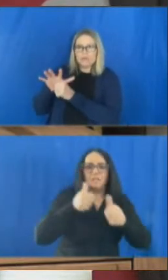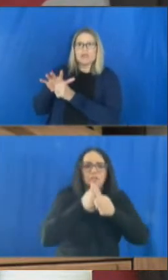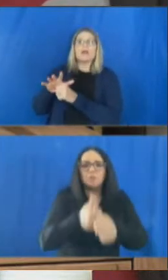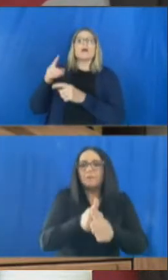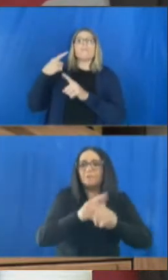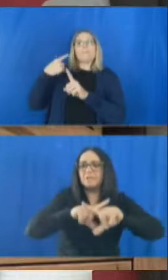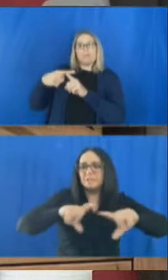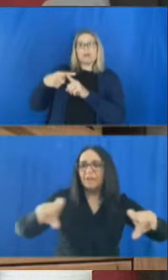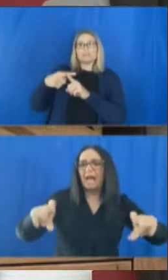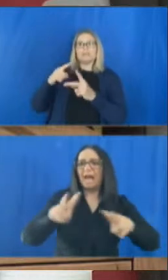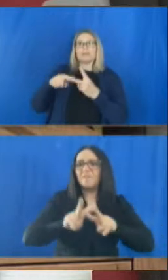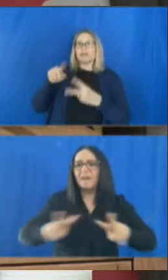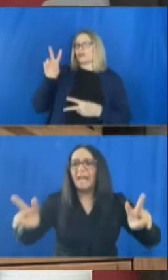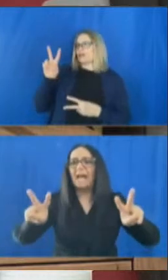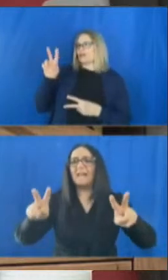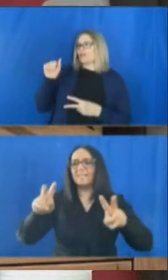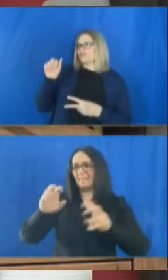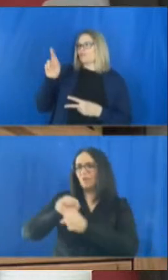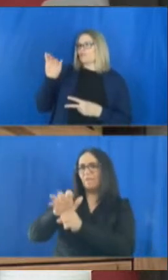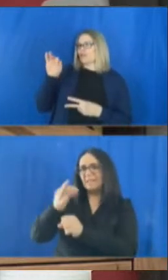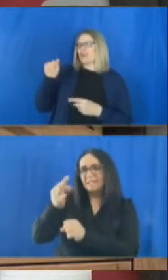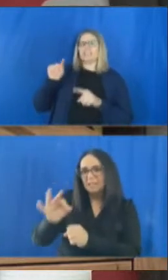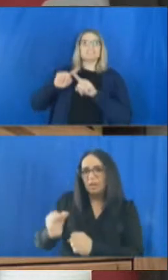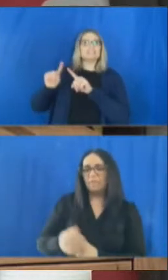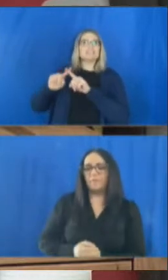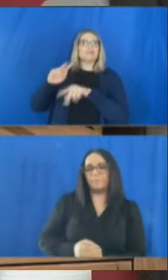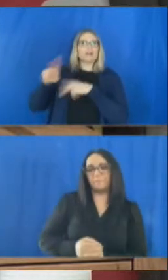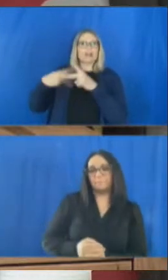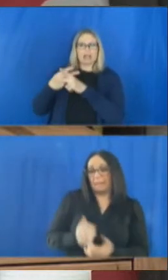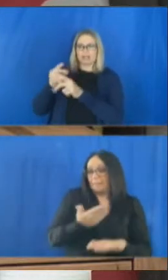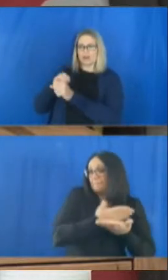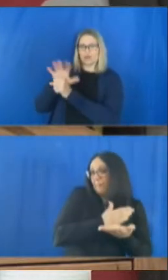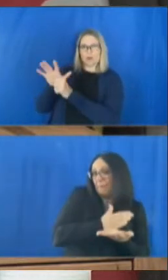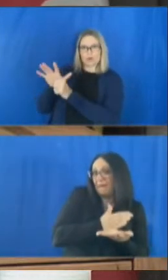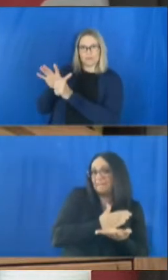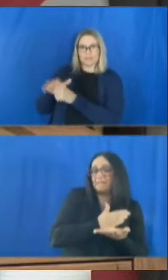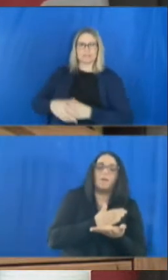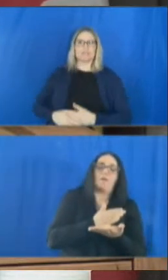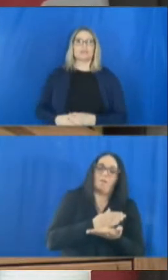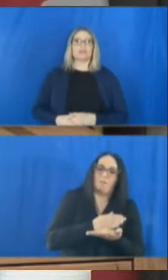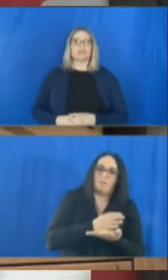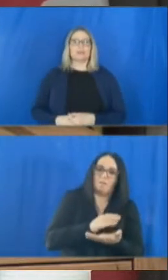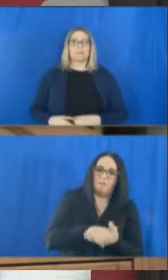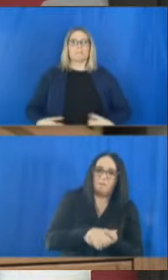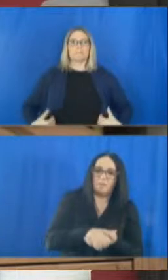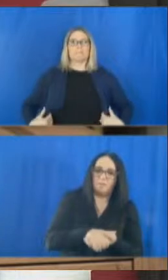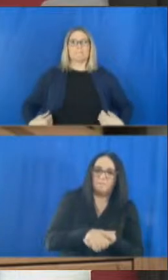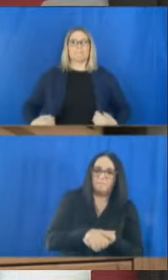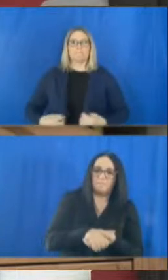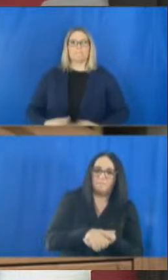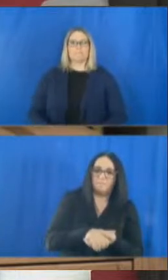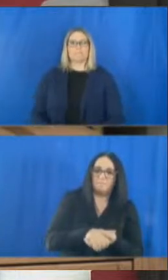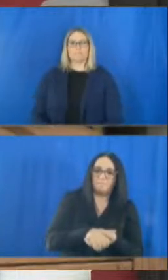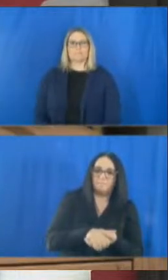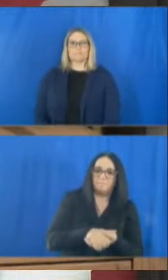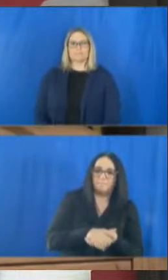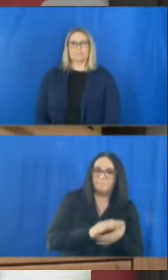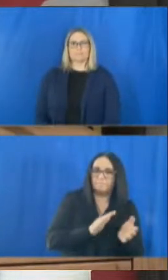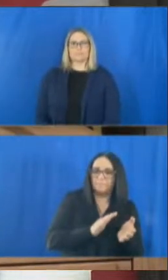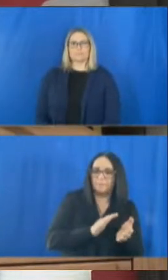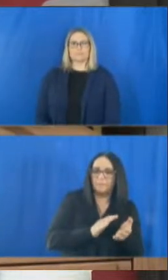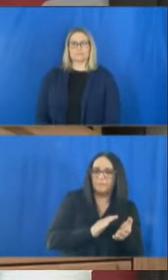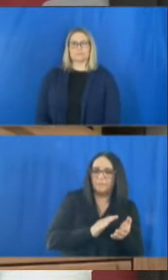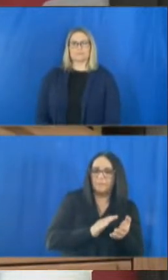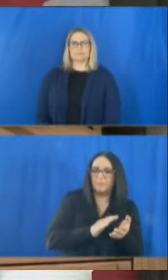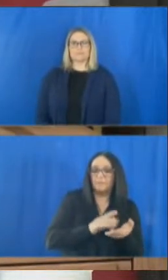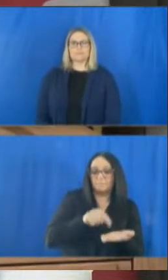this includes being cognizant of the impact on people's ability to live their lives and their willingness to adhere to public health measures. Moving the province to